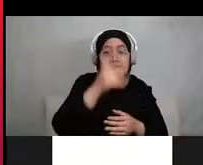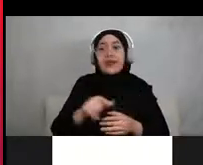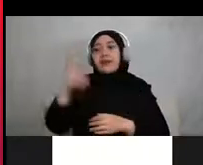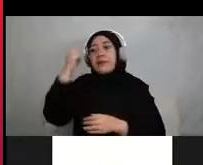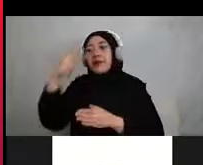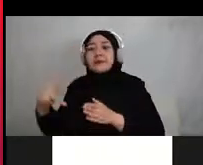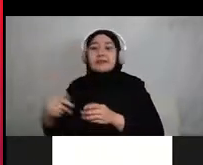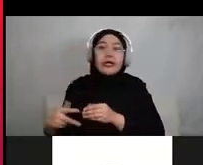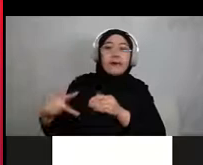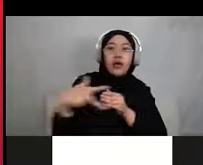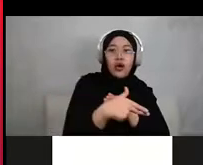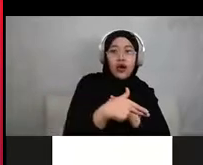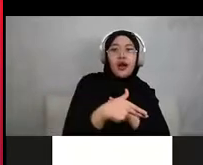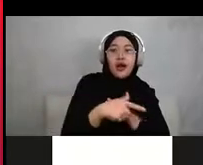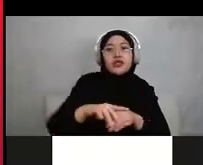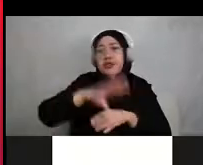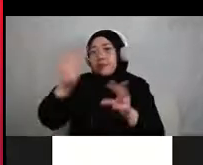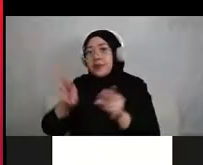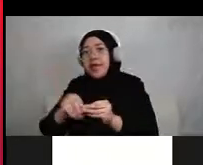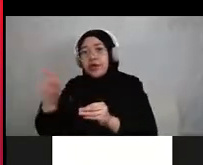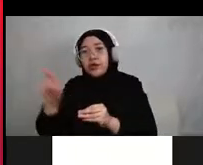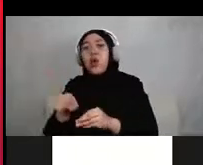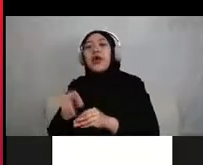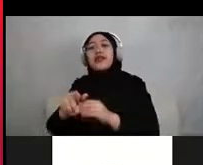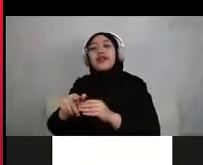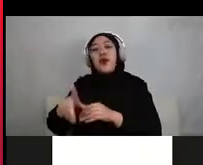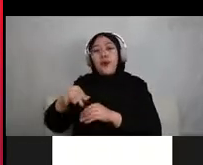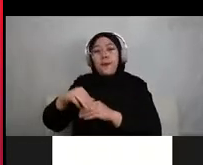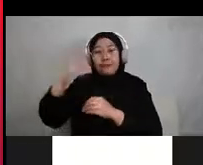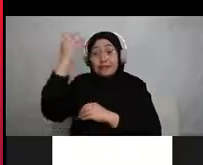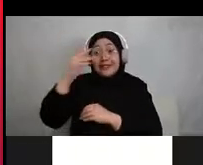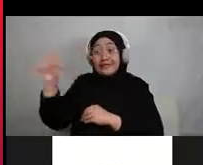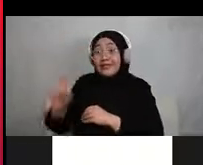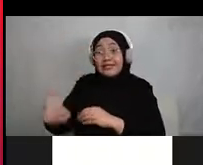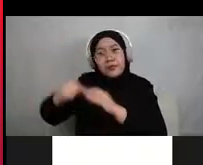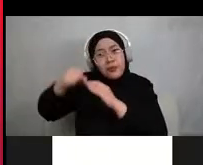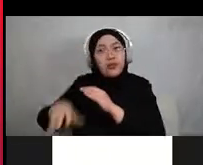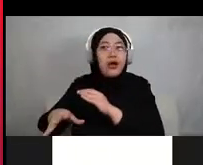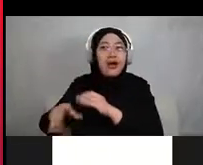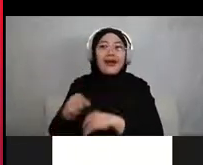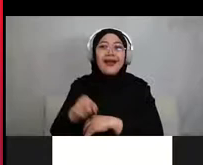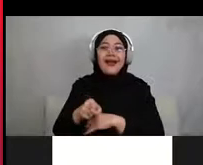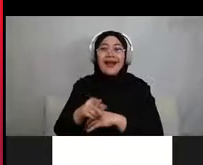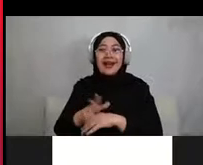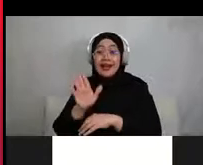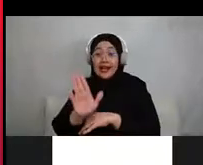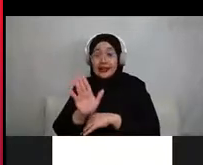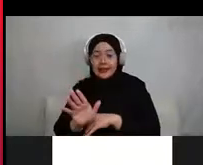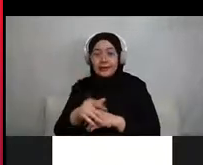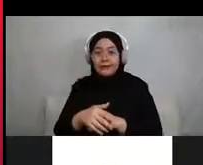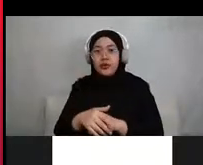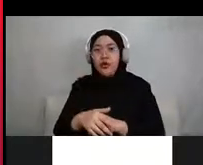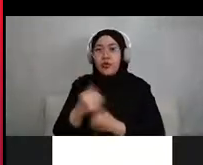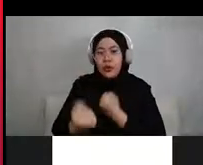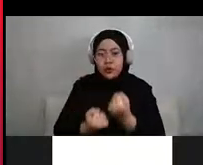down. The e-bus manufacturer sells the bus to the leasing company, and then the leasing company makes available the bus